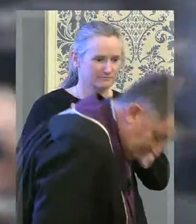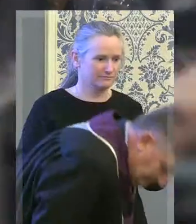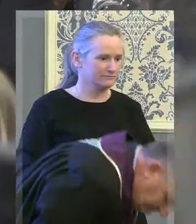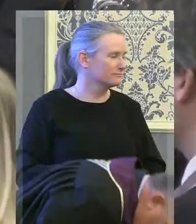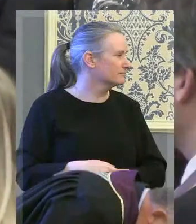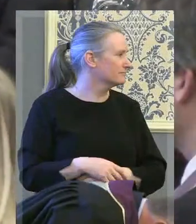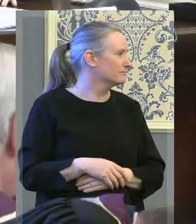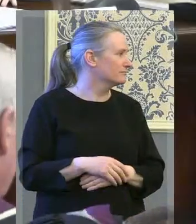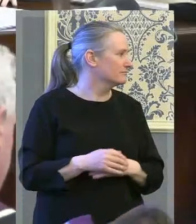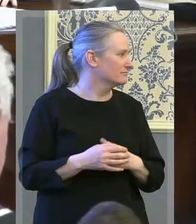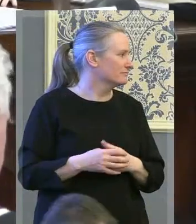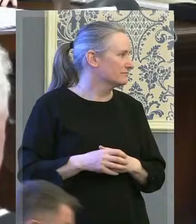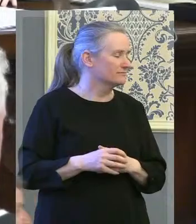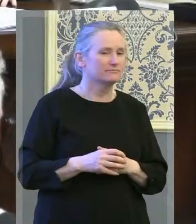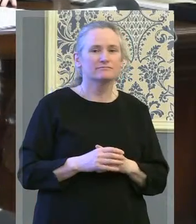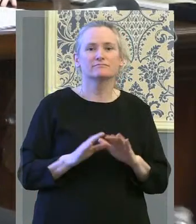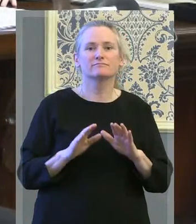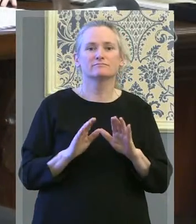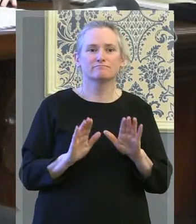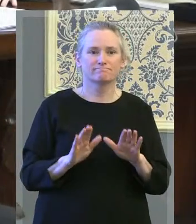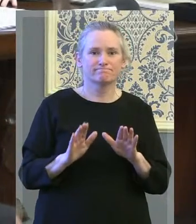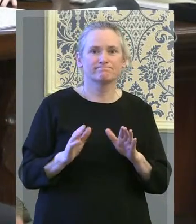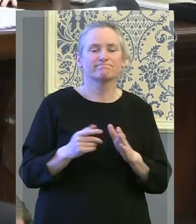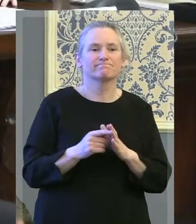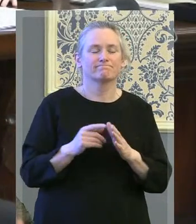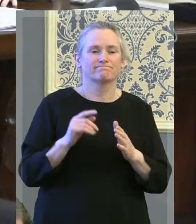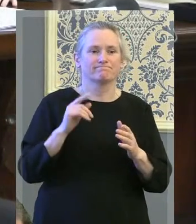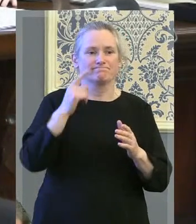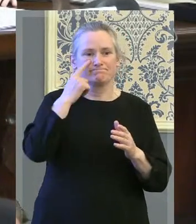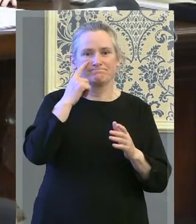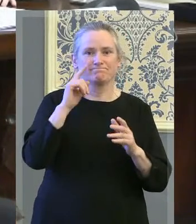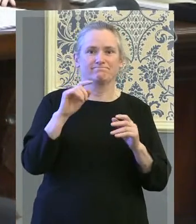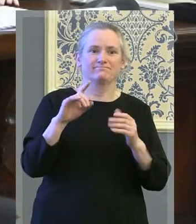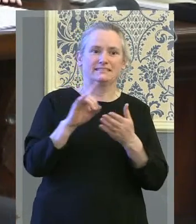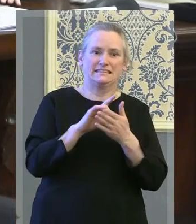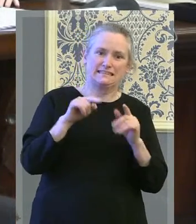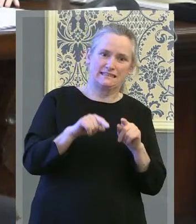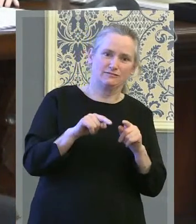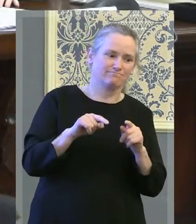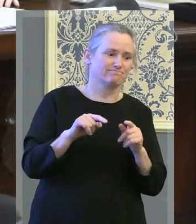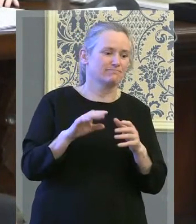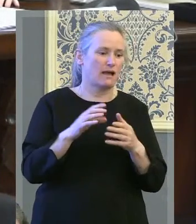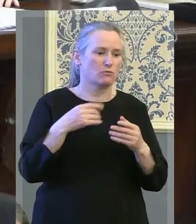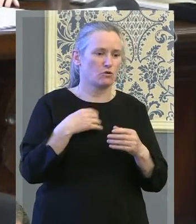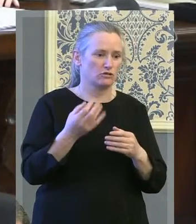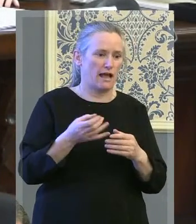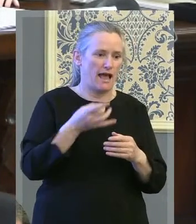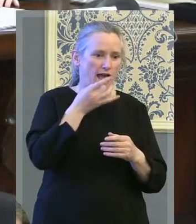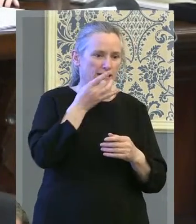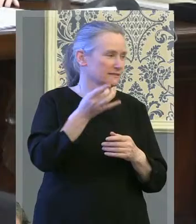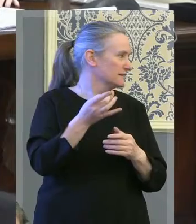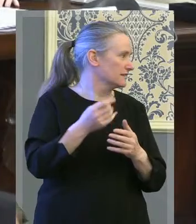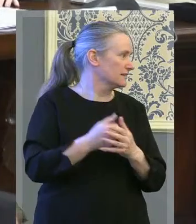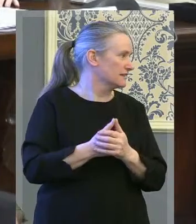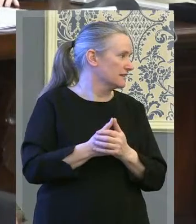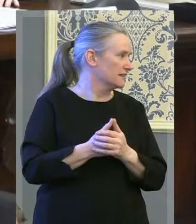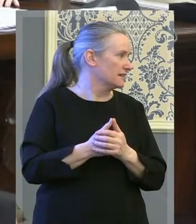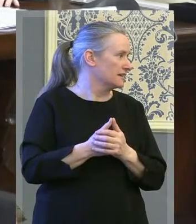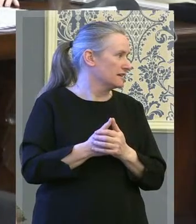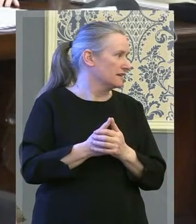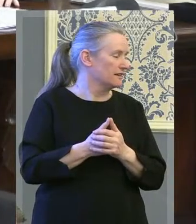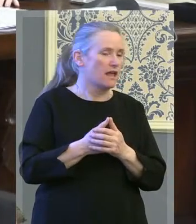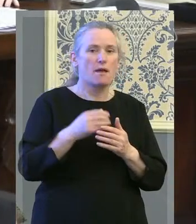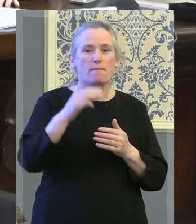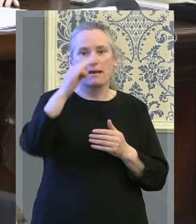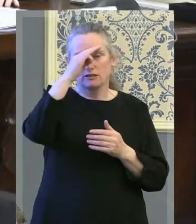And just so that we can keep a little tab on the historical essence of the occasion, I'm going to call on Curator-Manager of